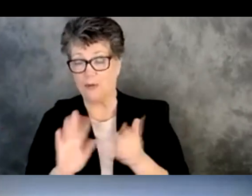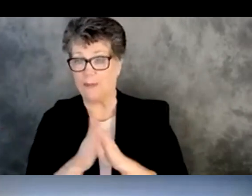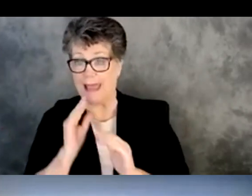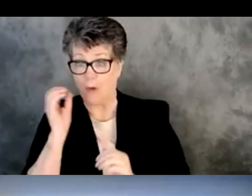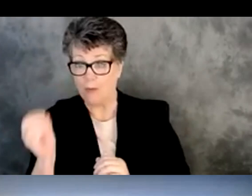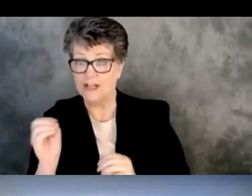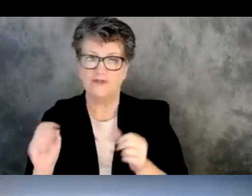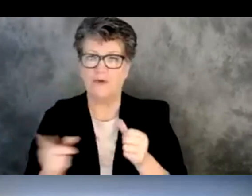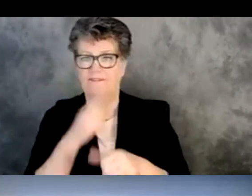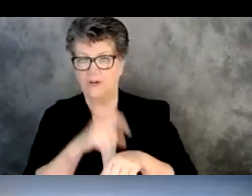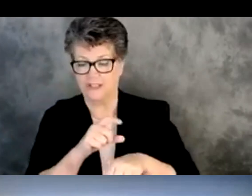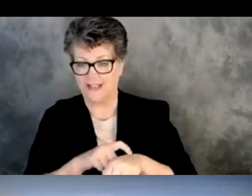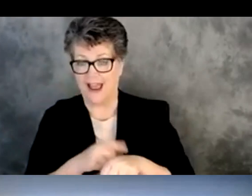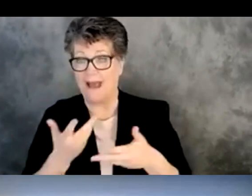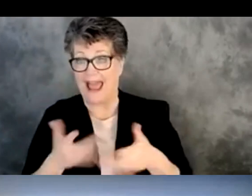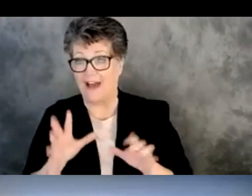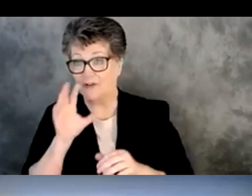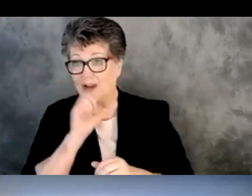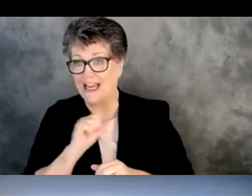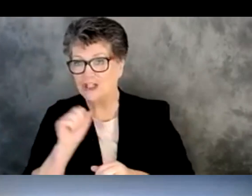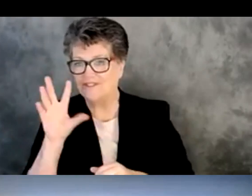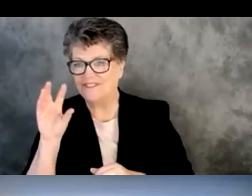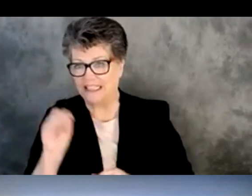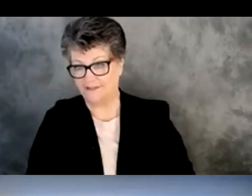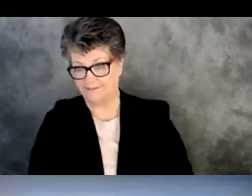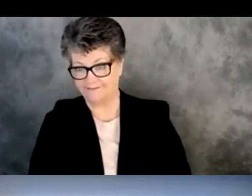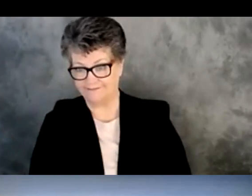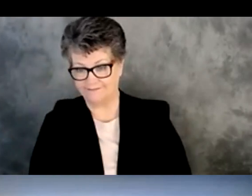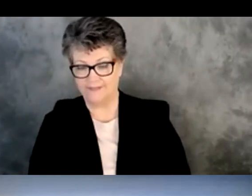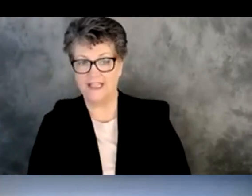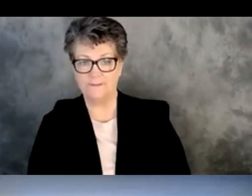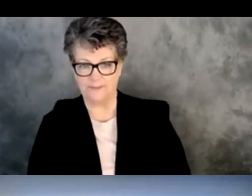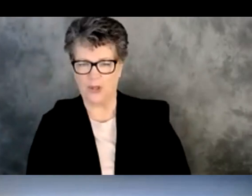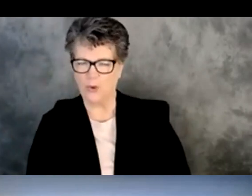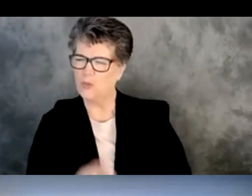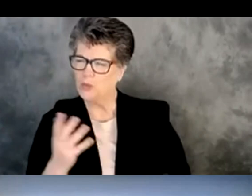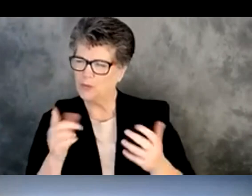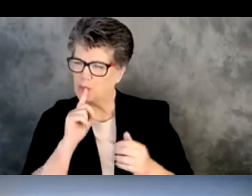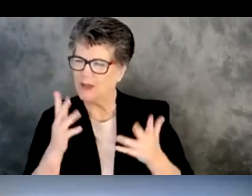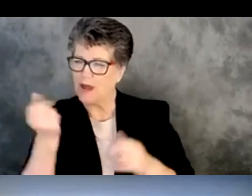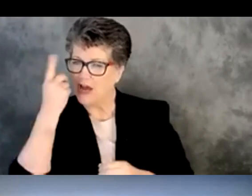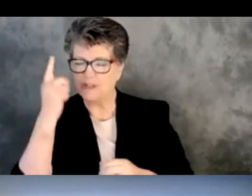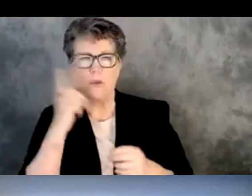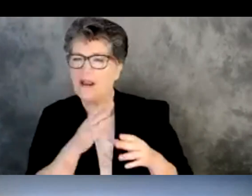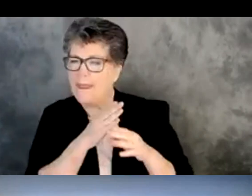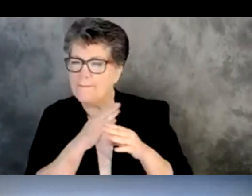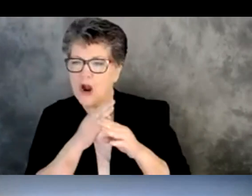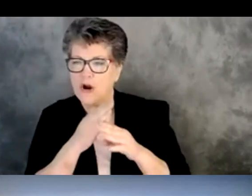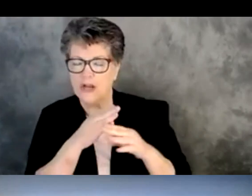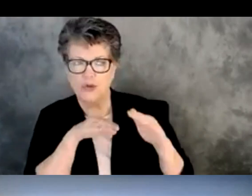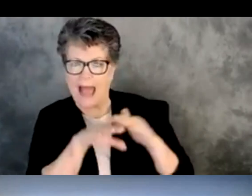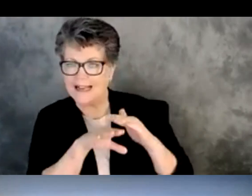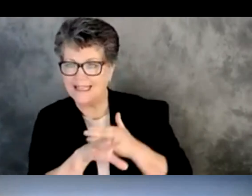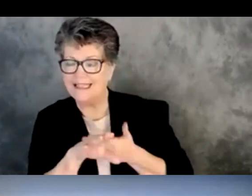for the first time after age 50. So we want to really understand what are the barriers to accessing